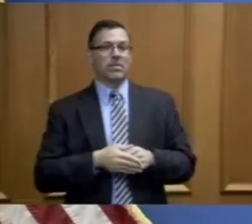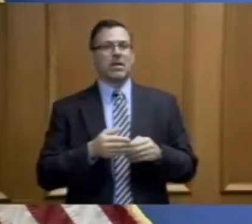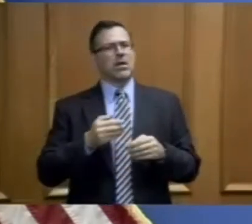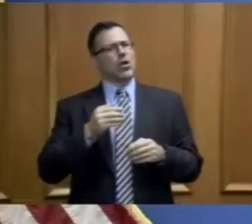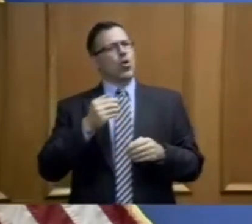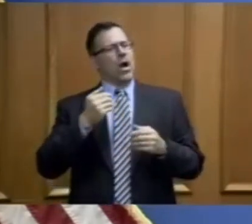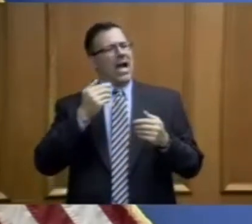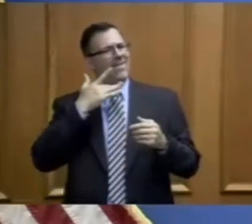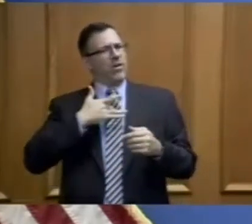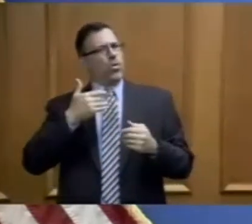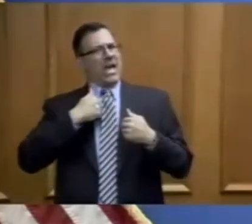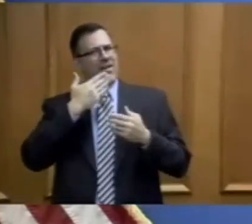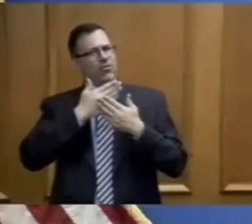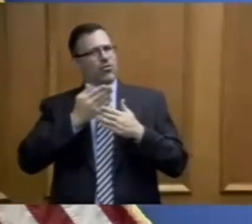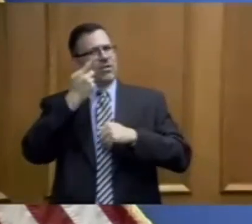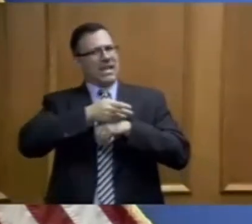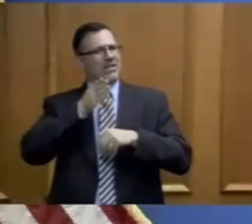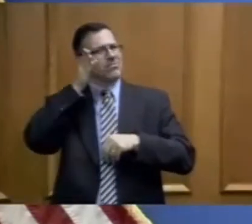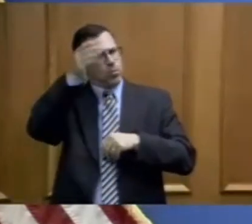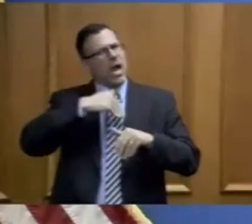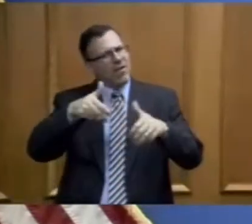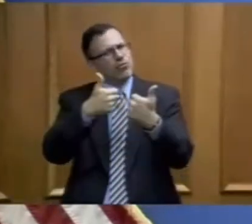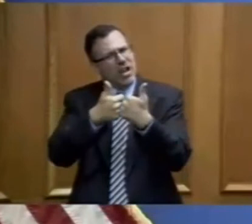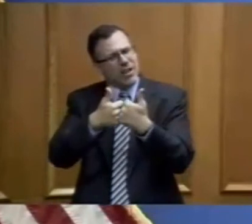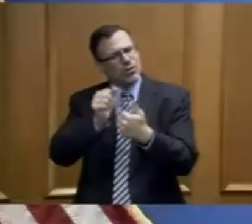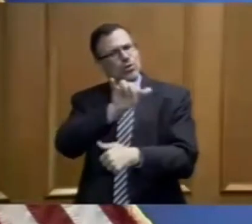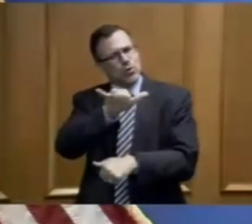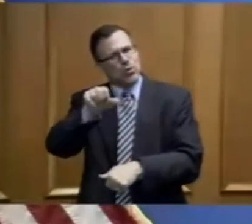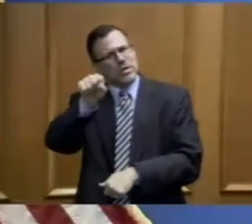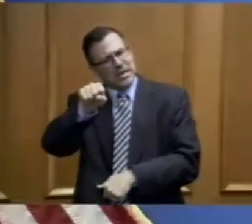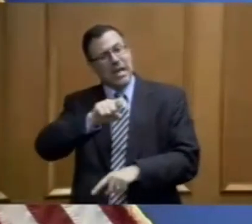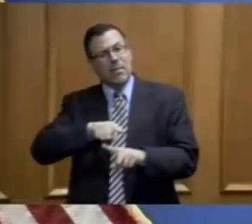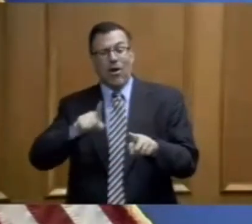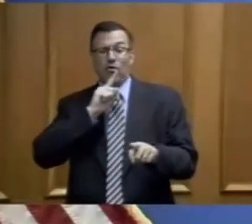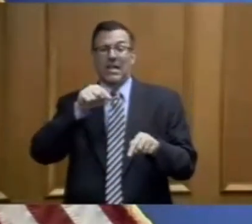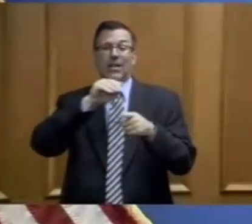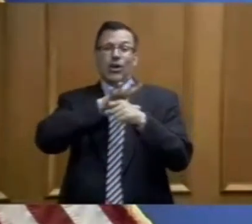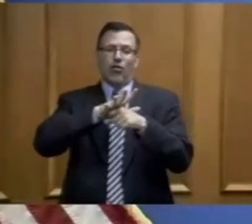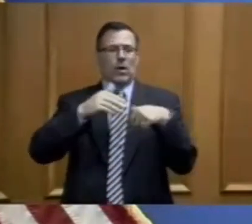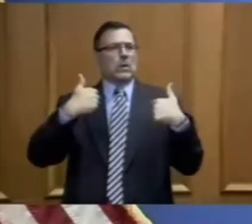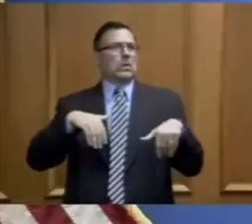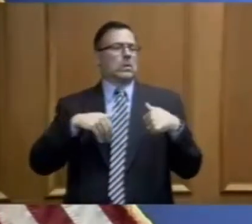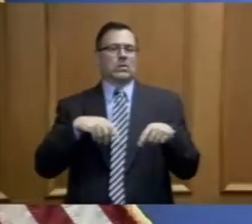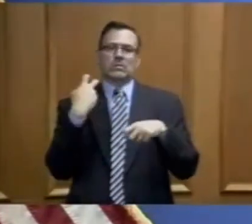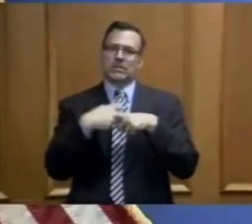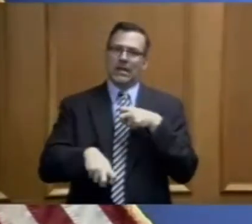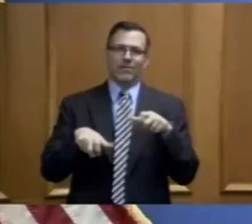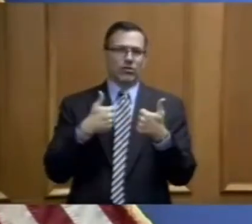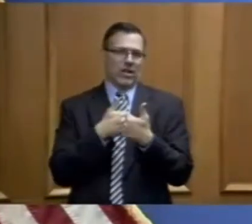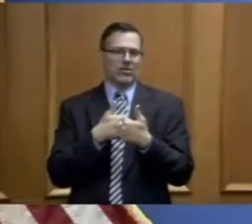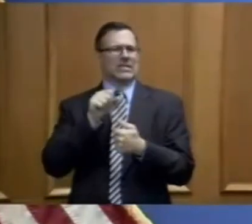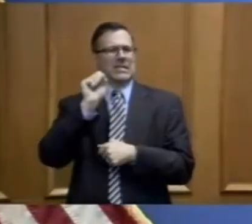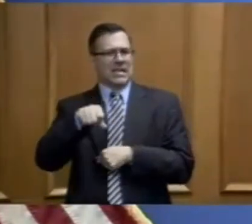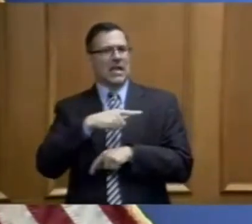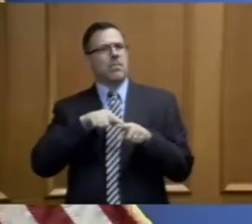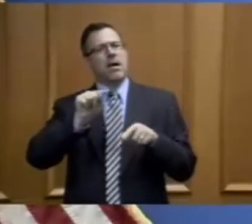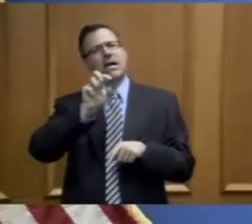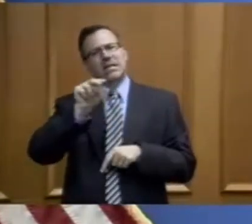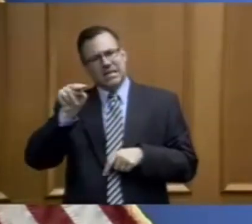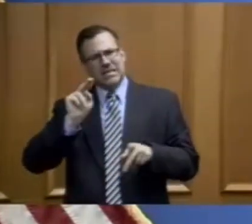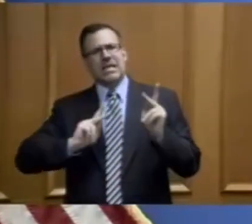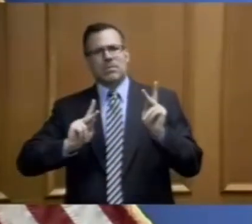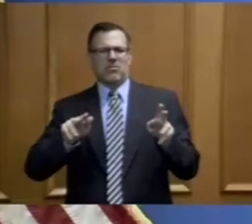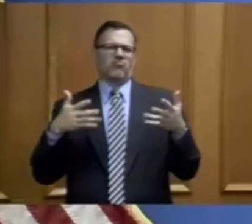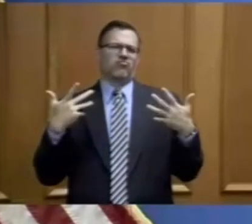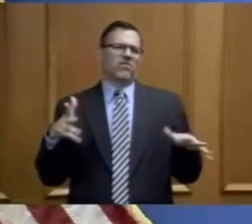for us in Tennessee. We have challenges. Certainly, we're in the midst of a tremendous challenge, but it's a challenge that Tennesseans have